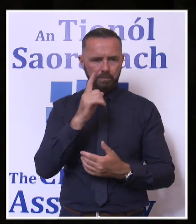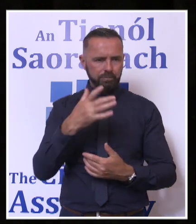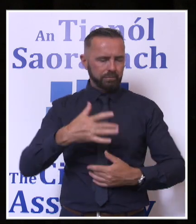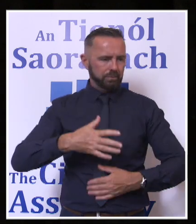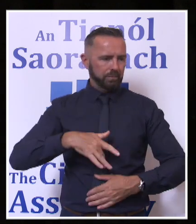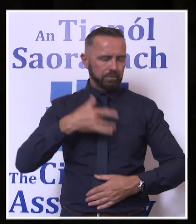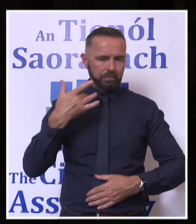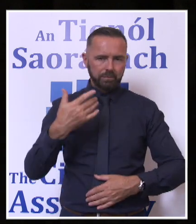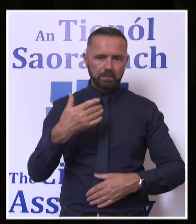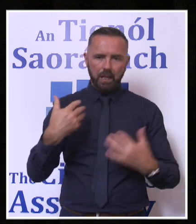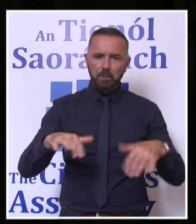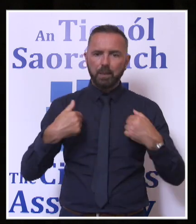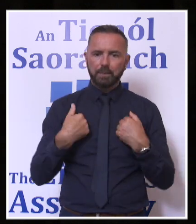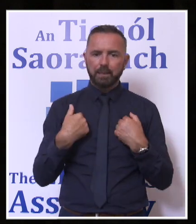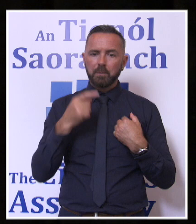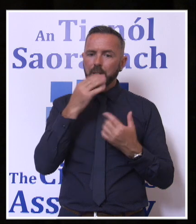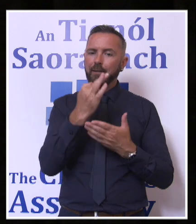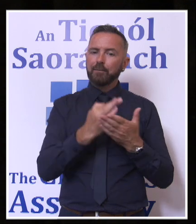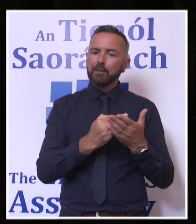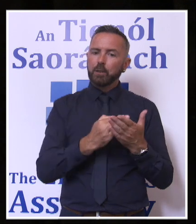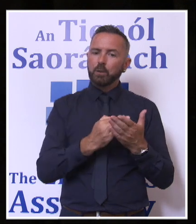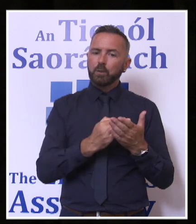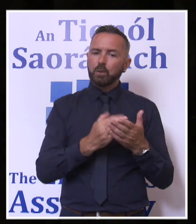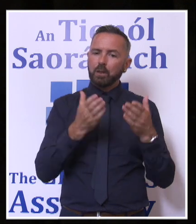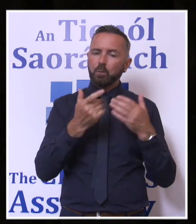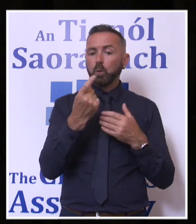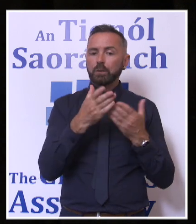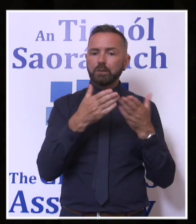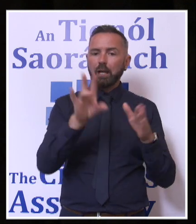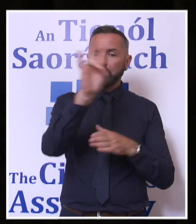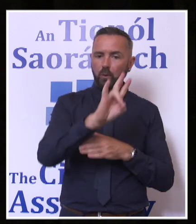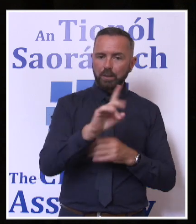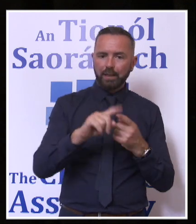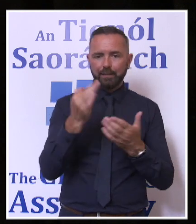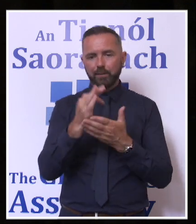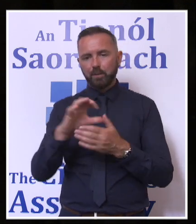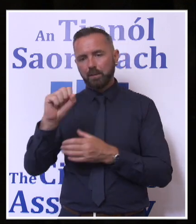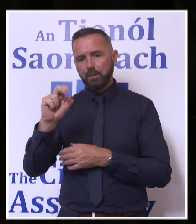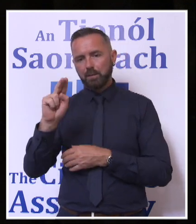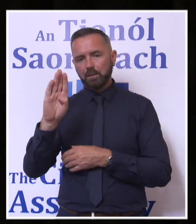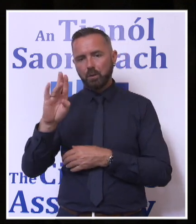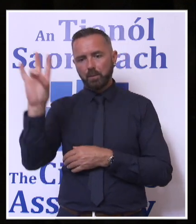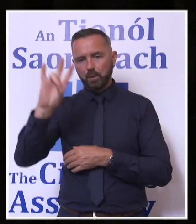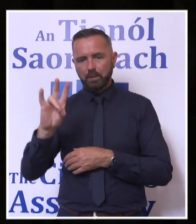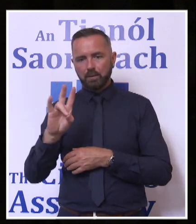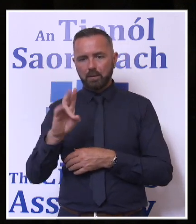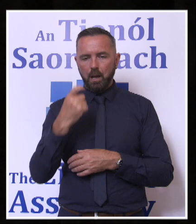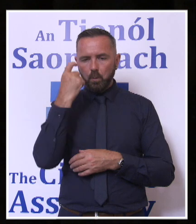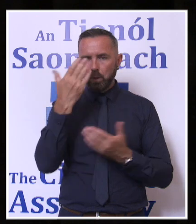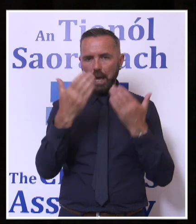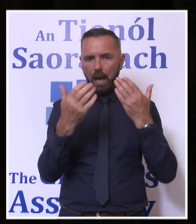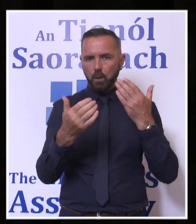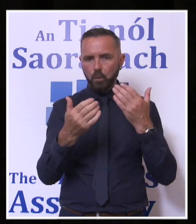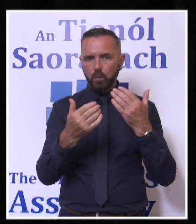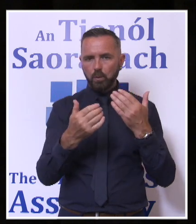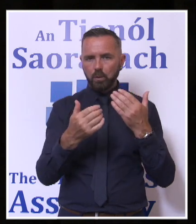question and a few kind of specific sub-questions. So I'm wondering, how did the Citizens' Assembly actually